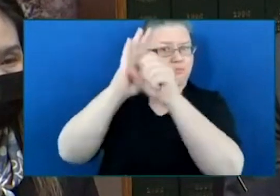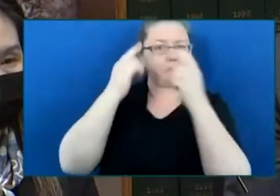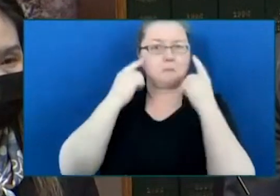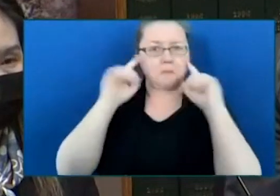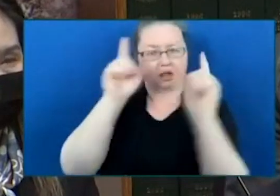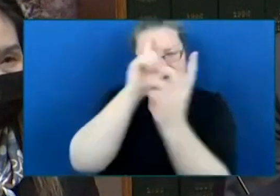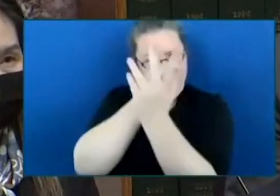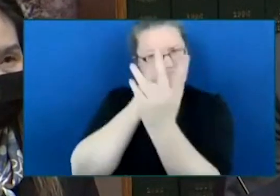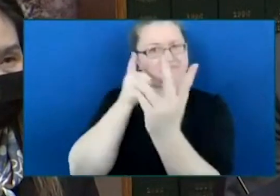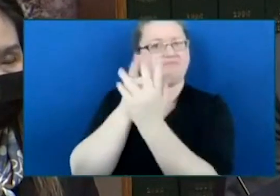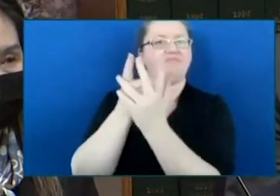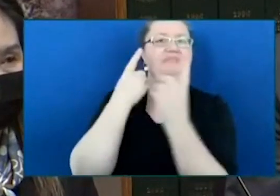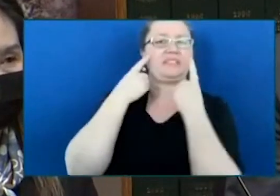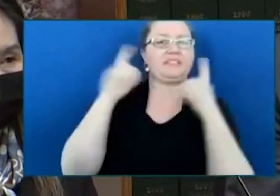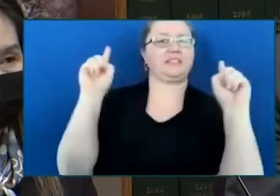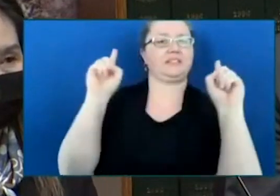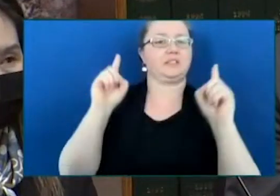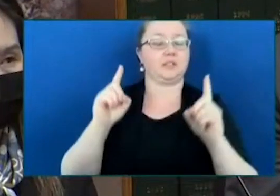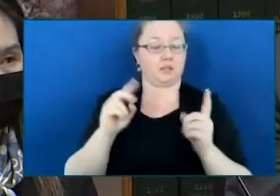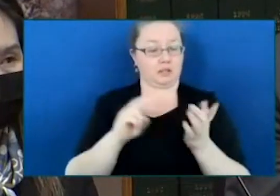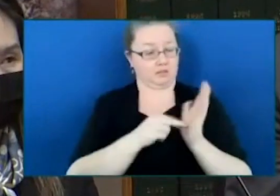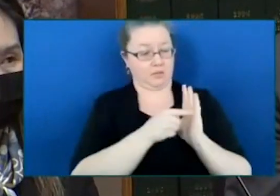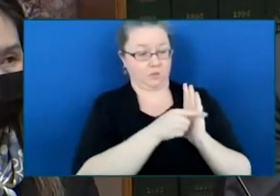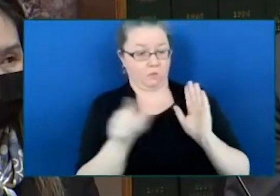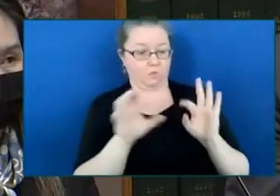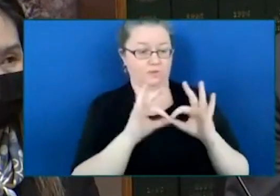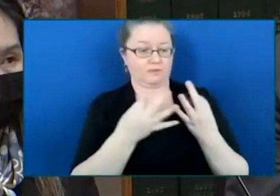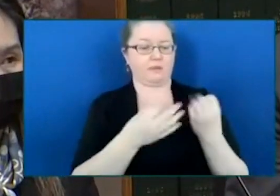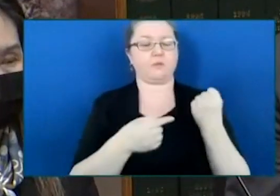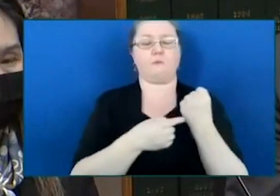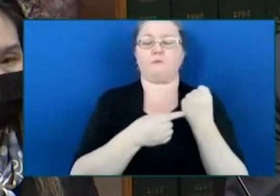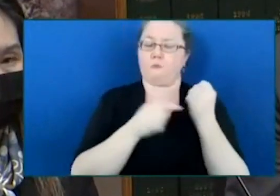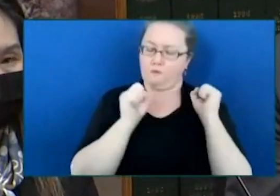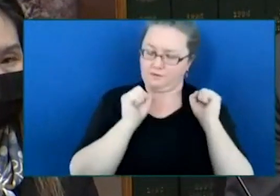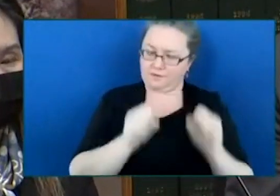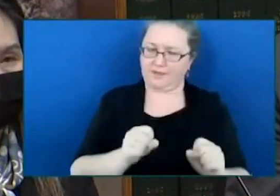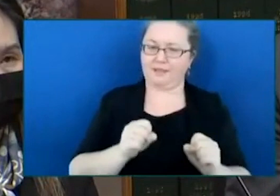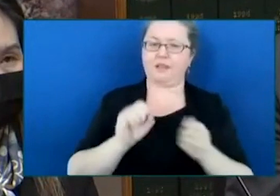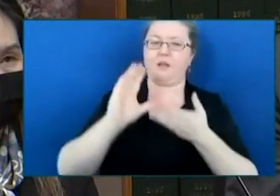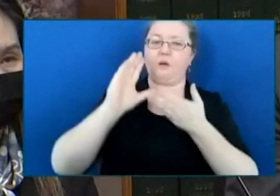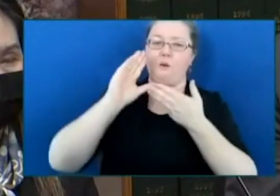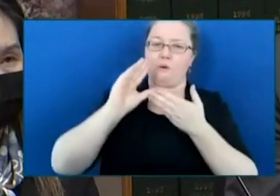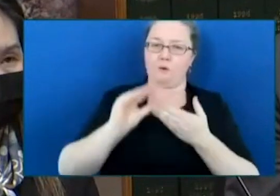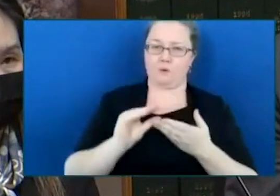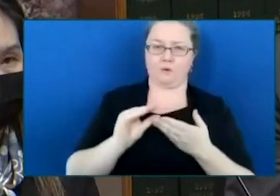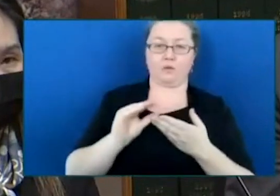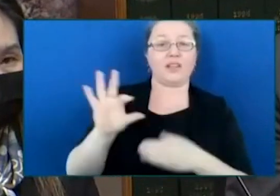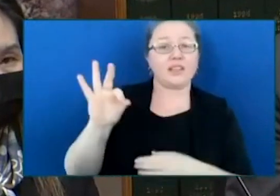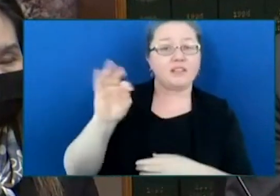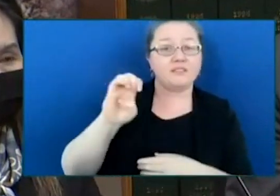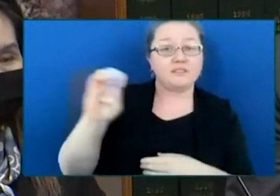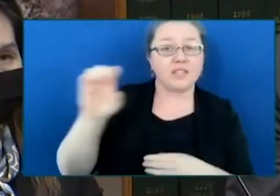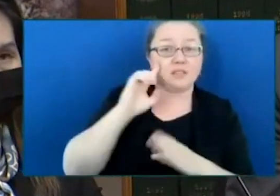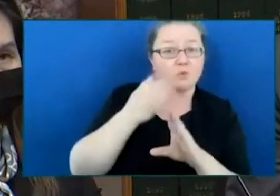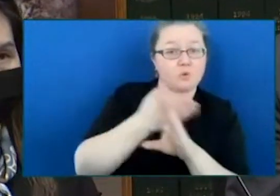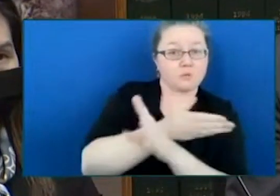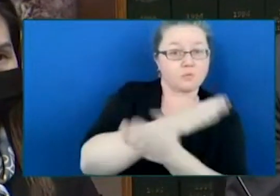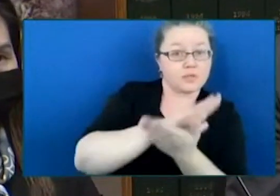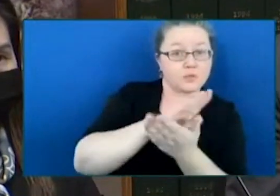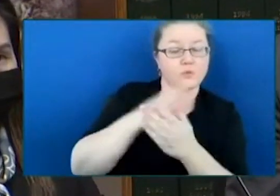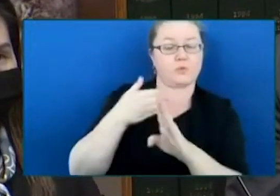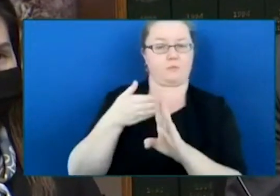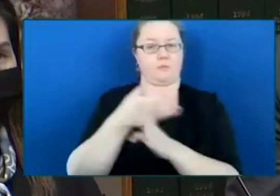forward on making childcare more affordable for families. We are going to lower the average fees for preschool and before and after school care to less